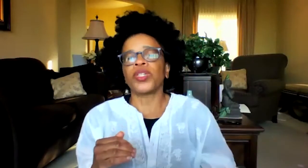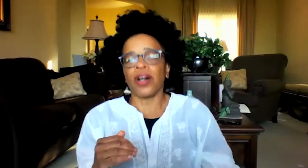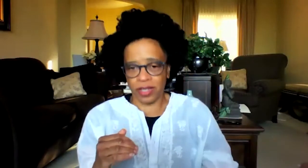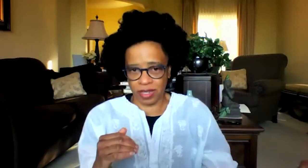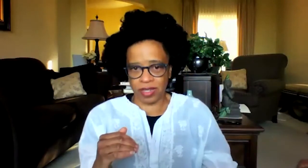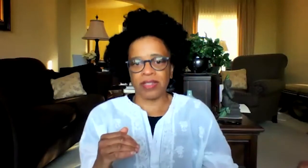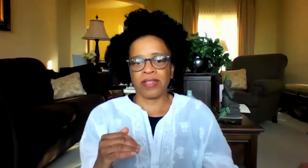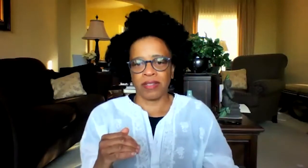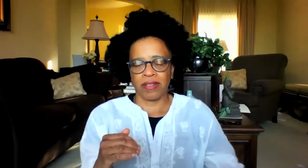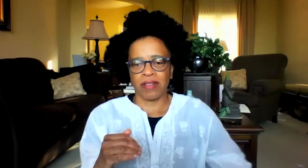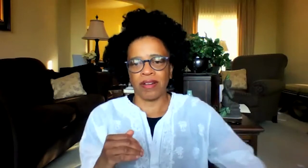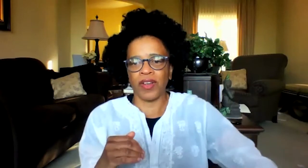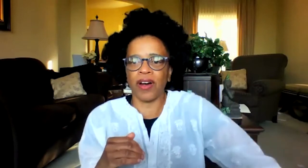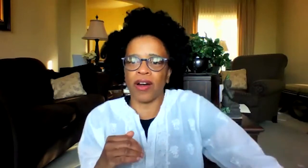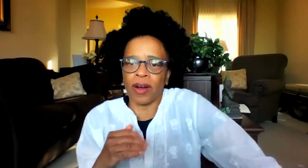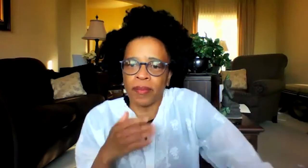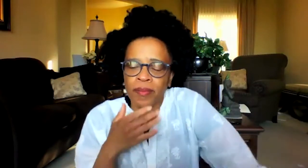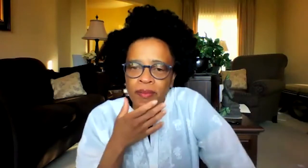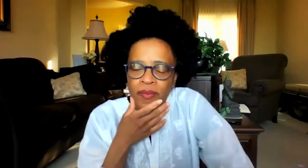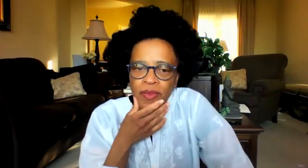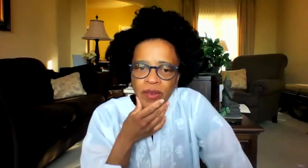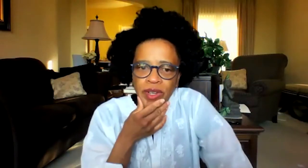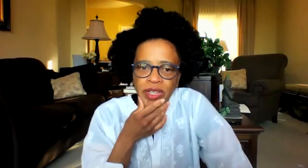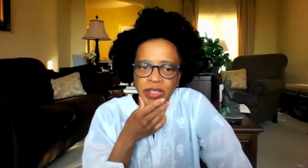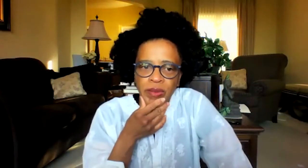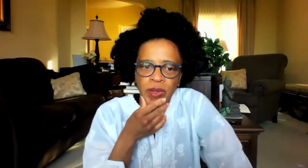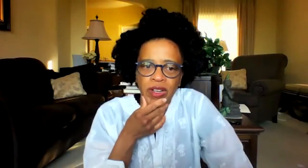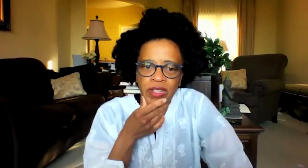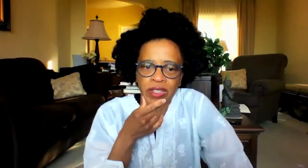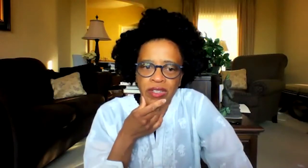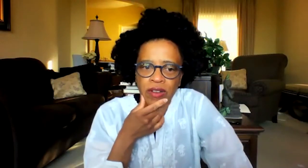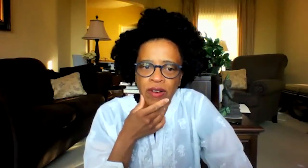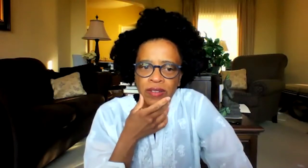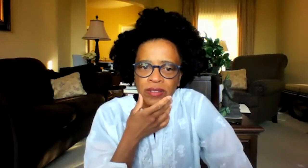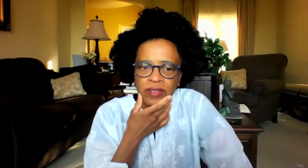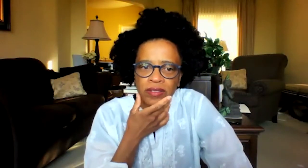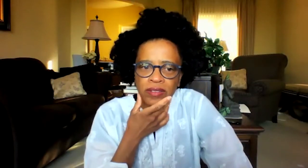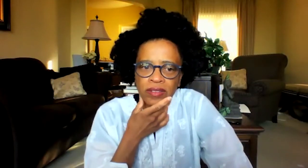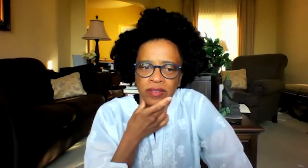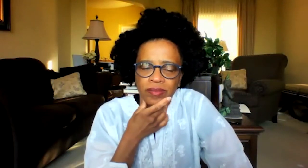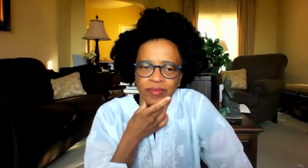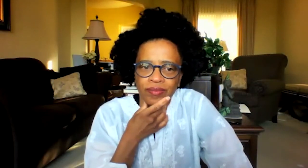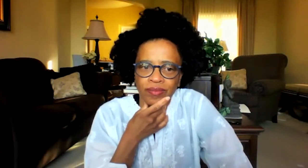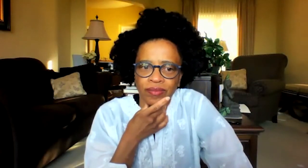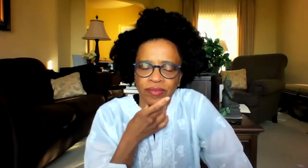the root causes of the harm that racism causes us all.